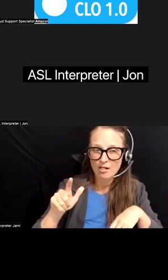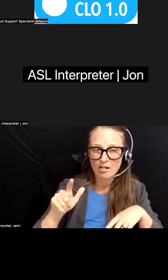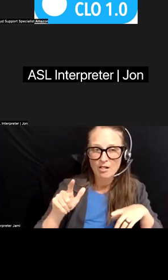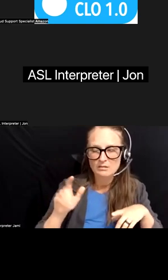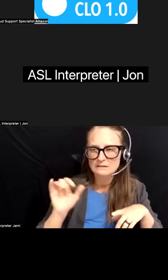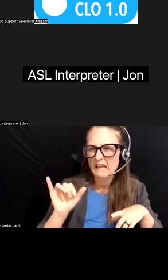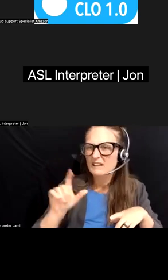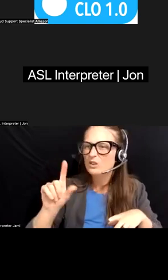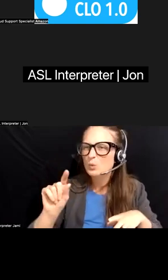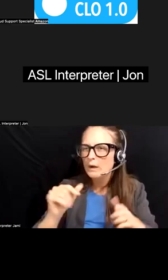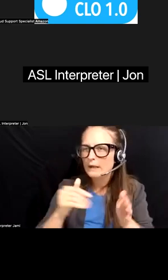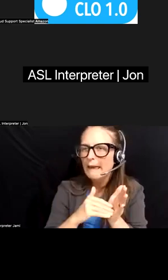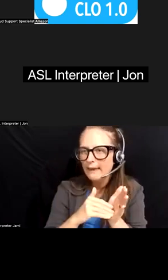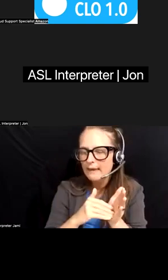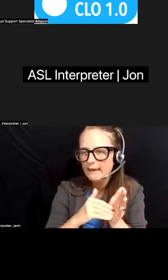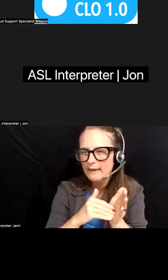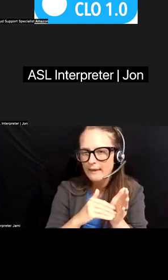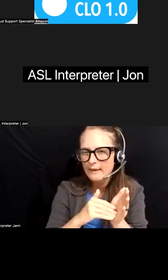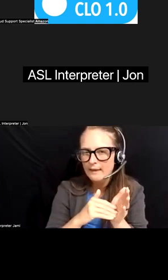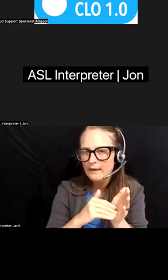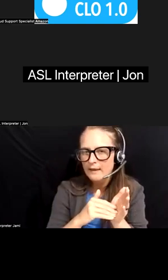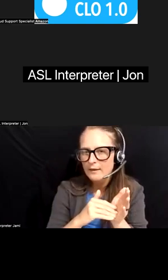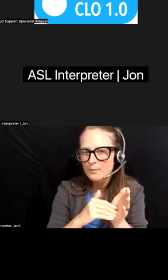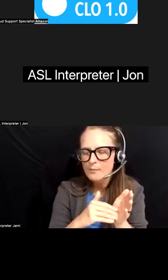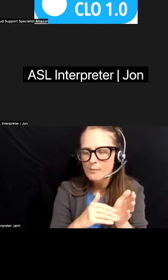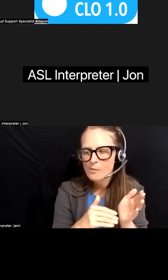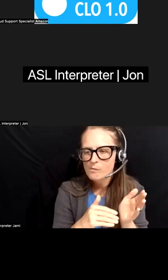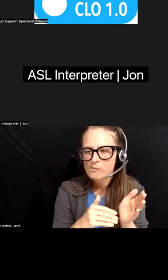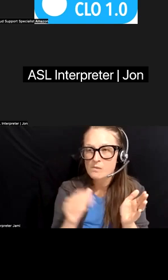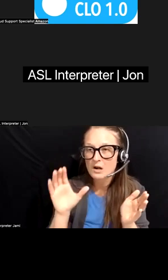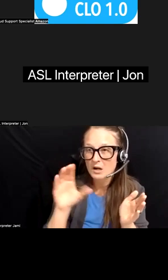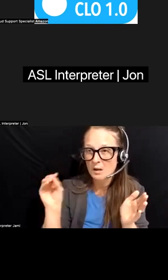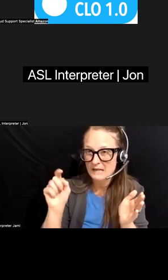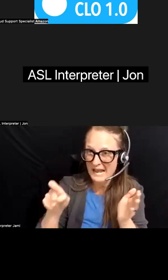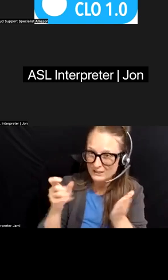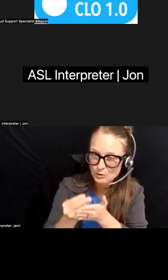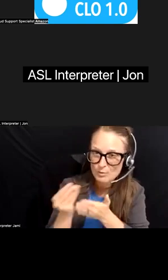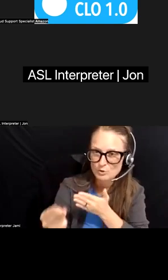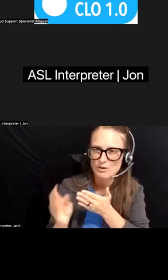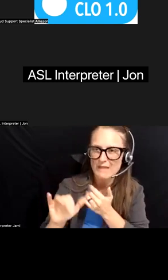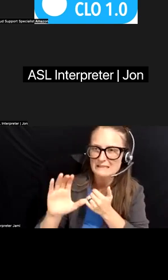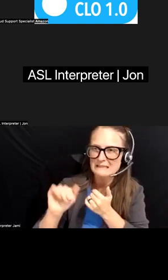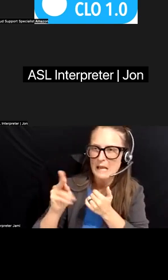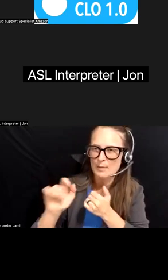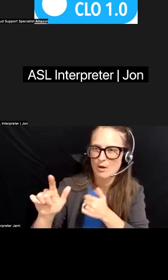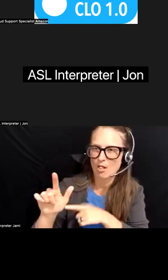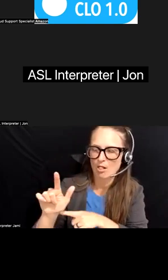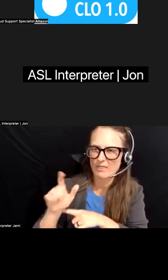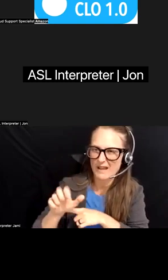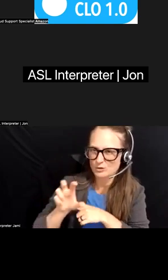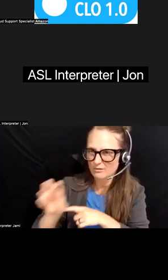20K. Right? That 20K we had to, company has to purchase it. That's capital. They have to invest that.